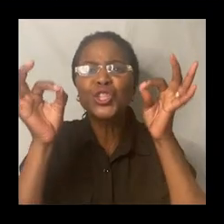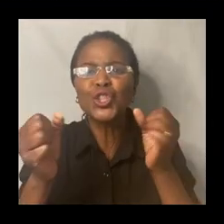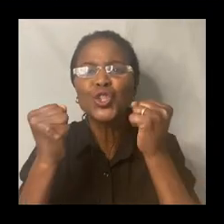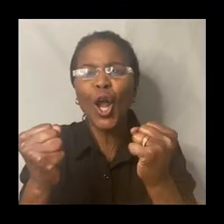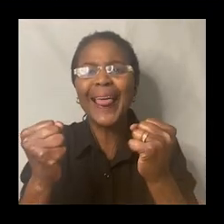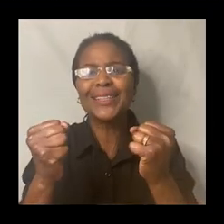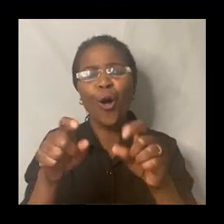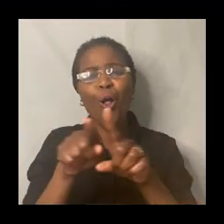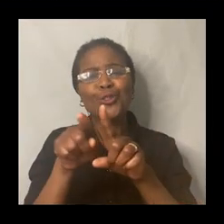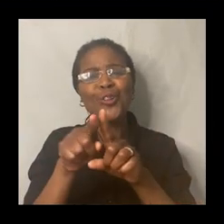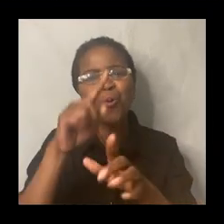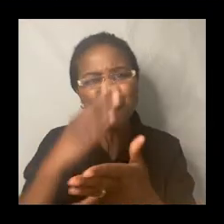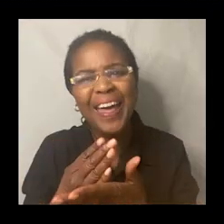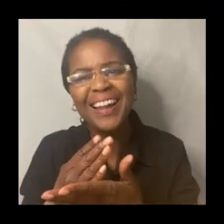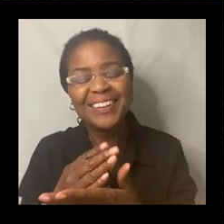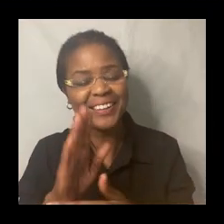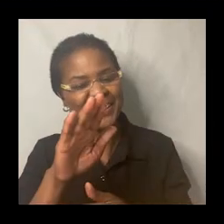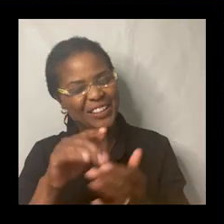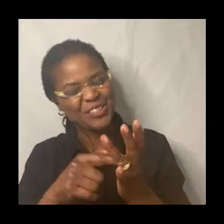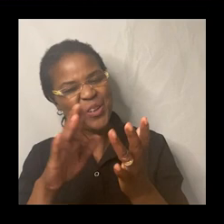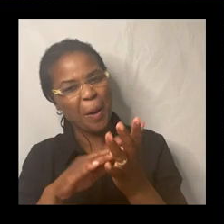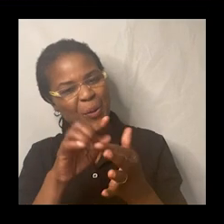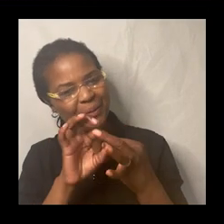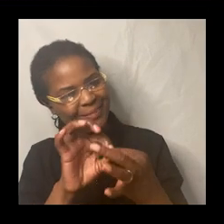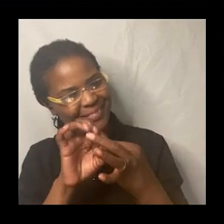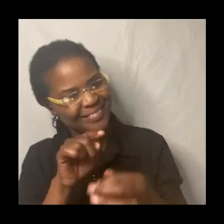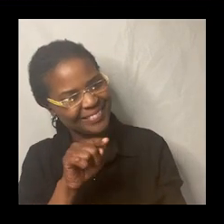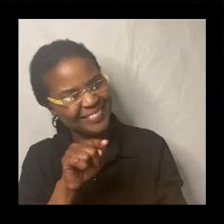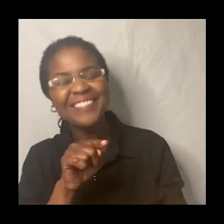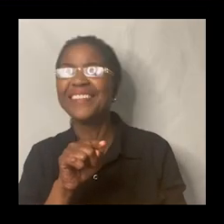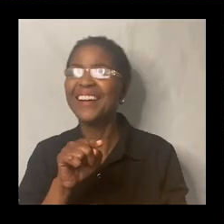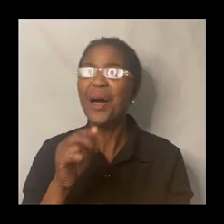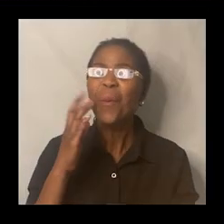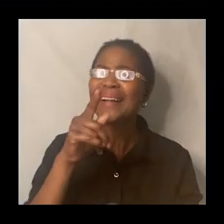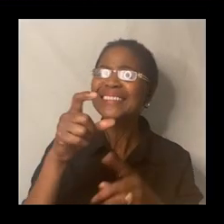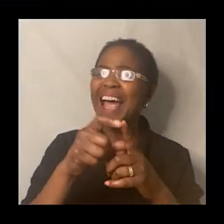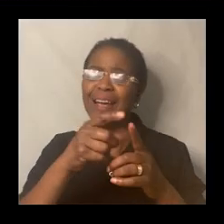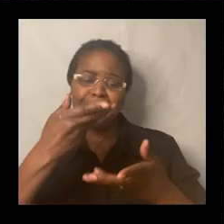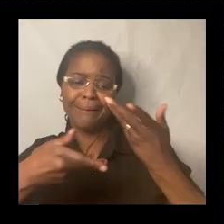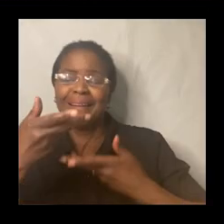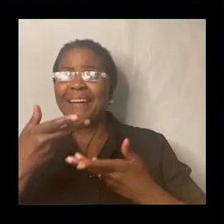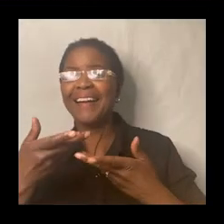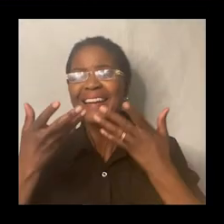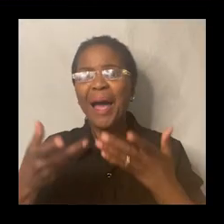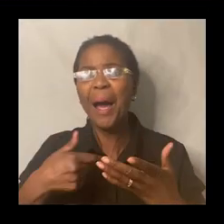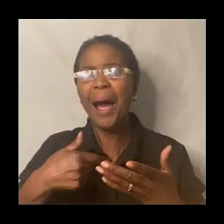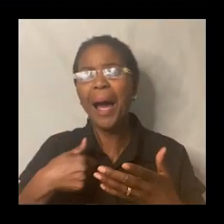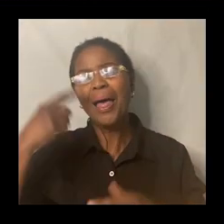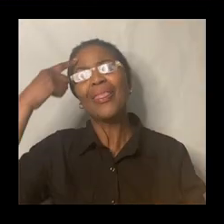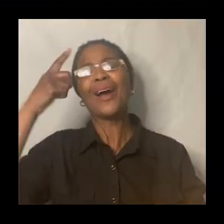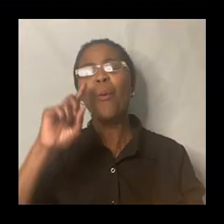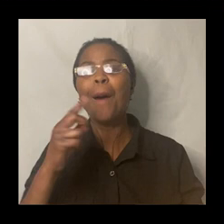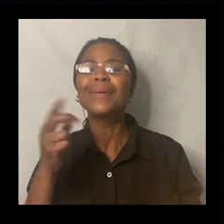real. Yeah. And does that resonate with you, Tom? All I could think when just hearing David describe that there was coming back